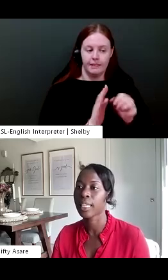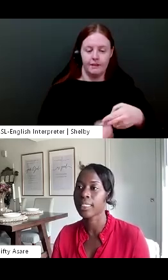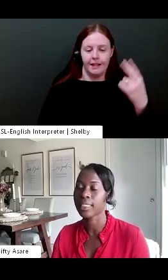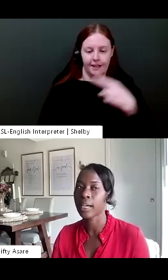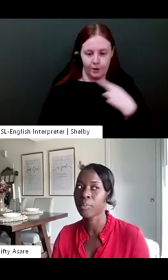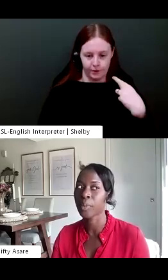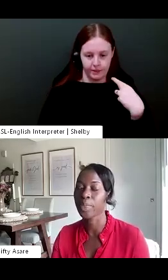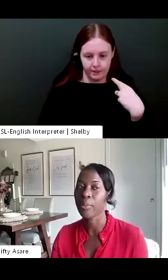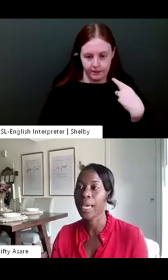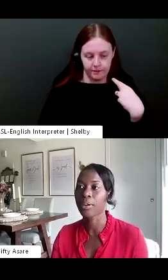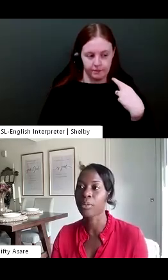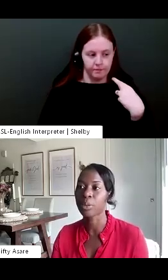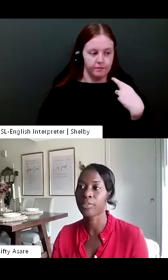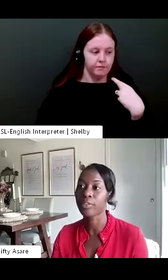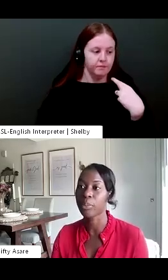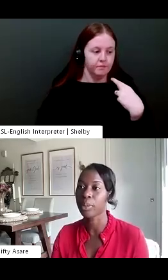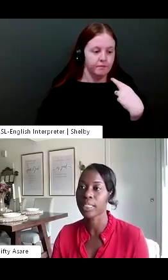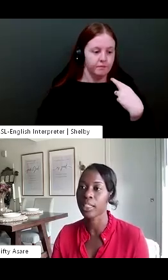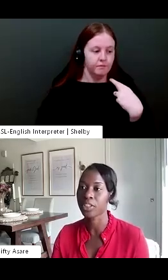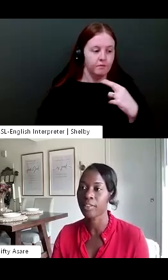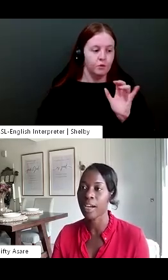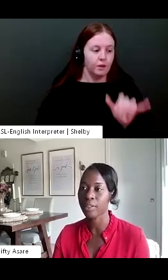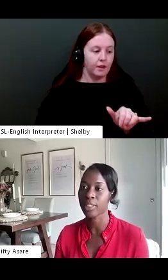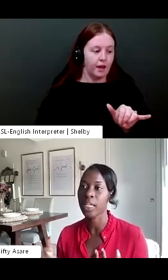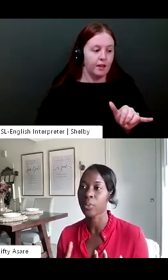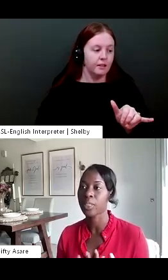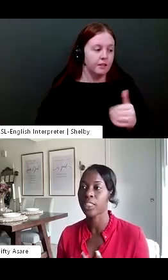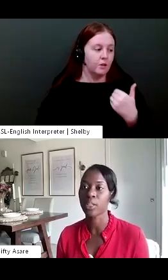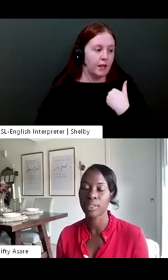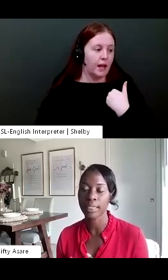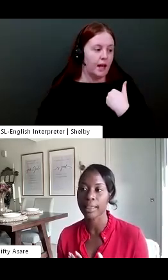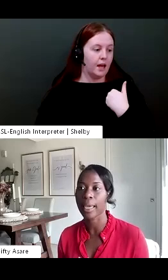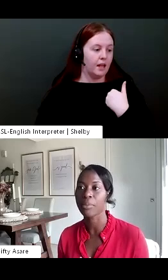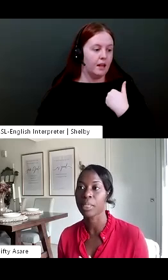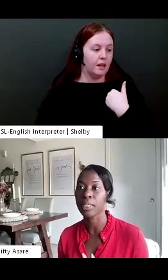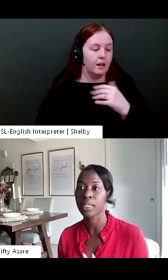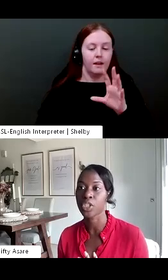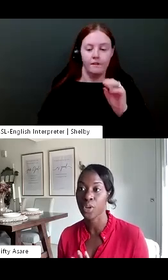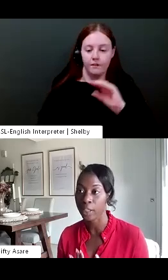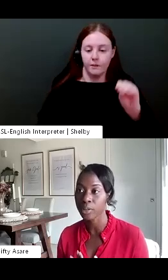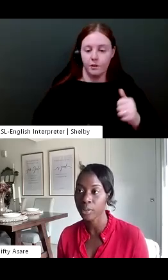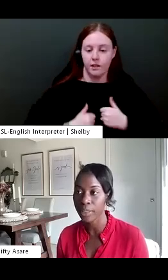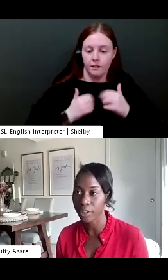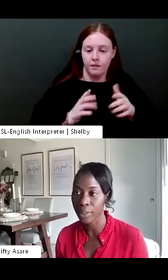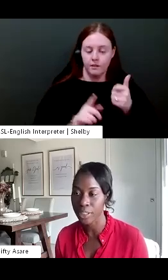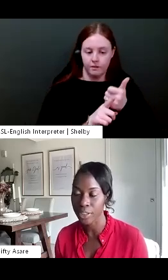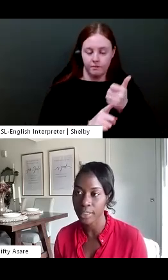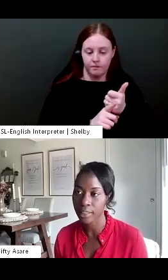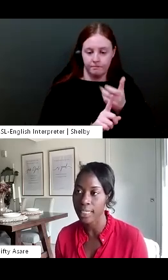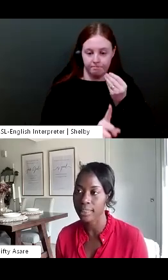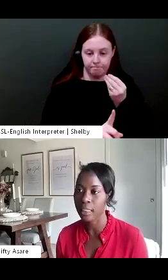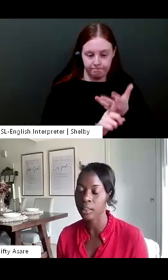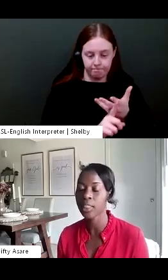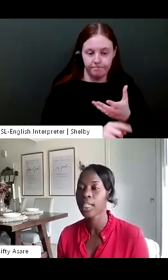so that's with that, we had almost 50% of the survivors were disclosing that they had been strangled by their aggressors